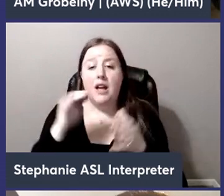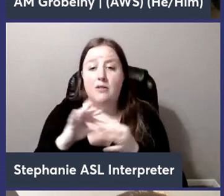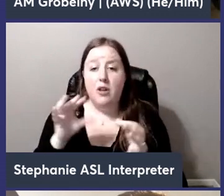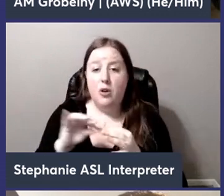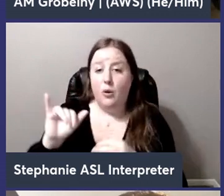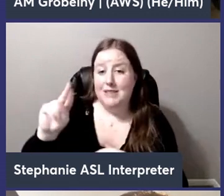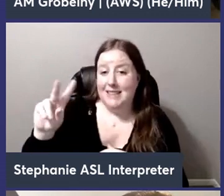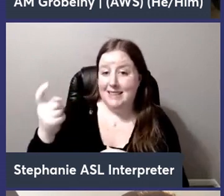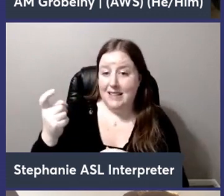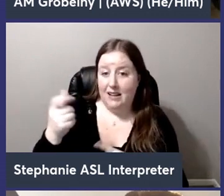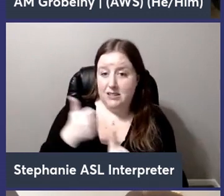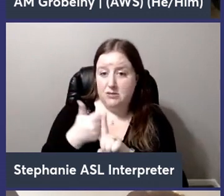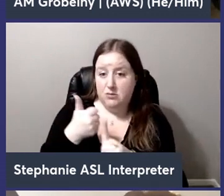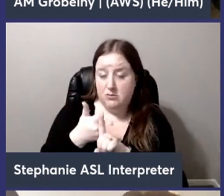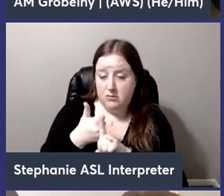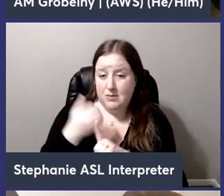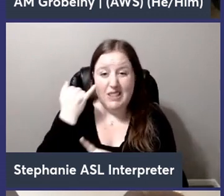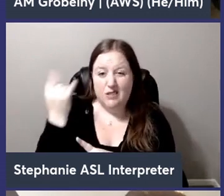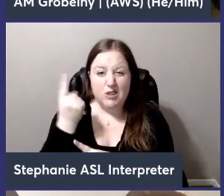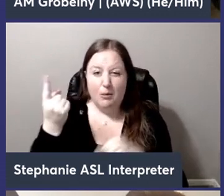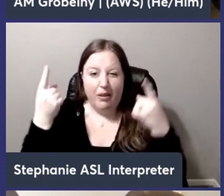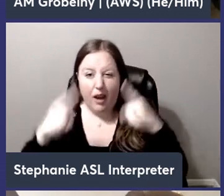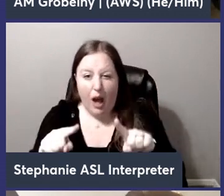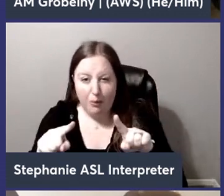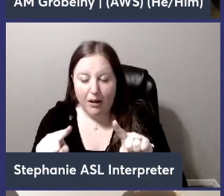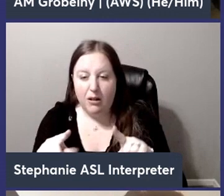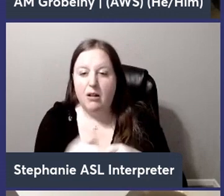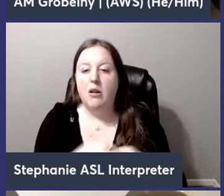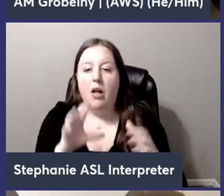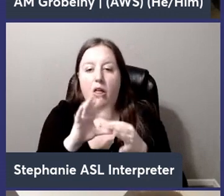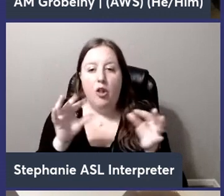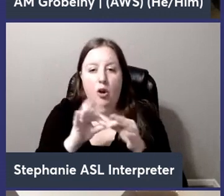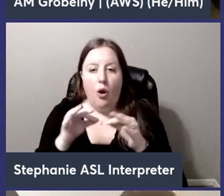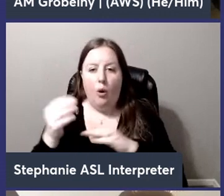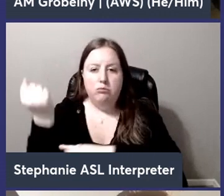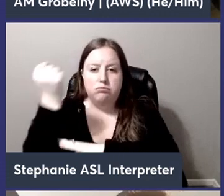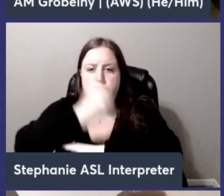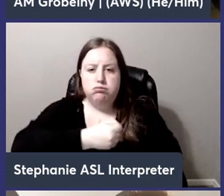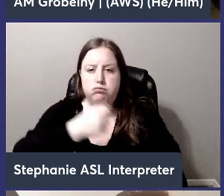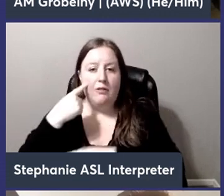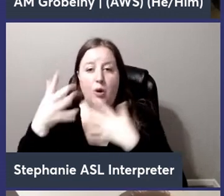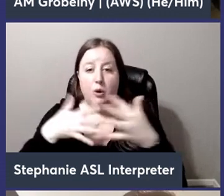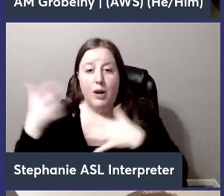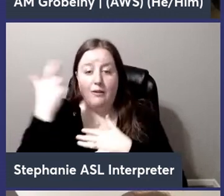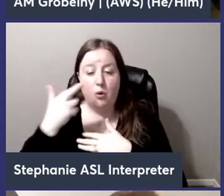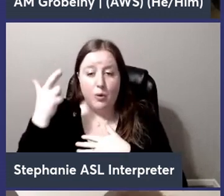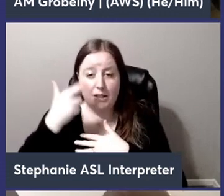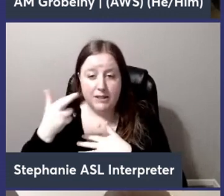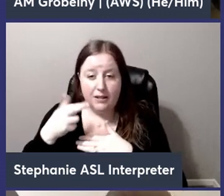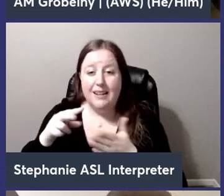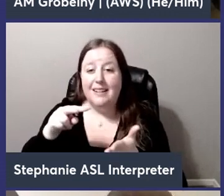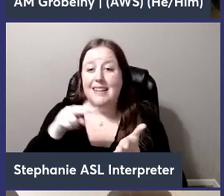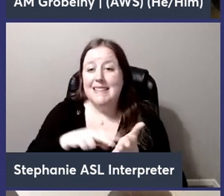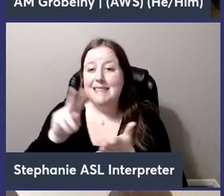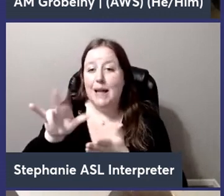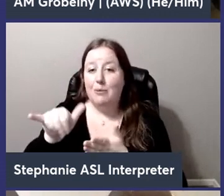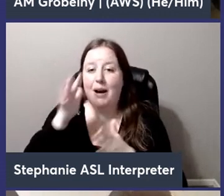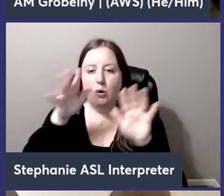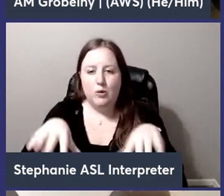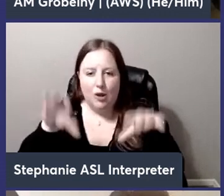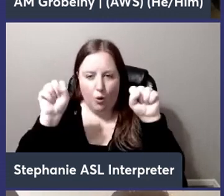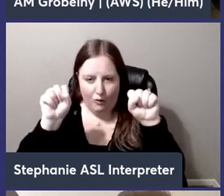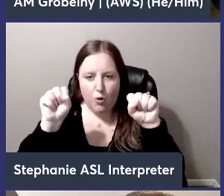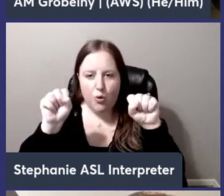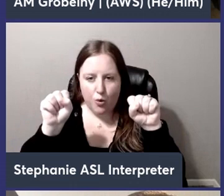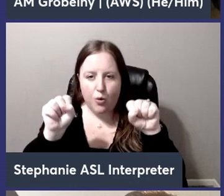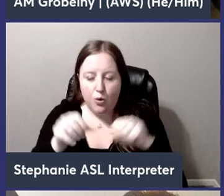indexing, if something happens and the node goes down for whatever reason, the standby can immediately take over.